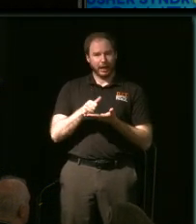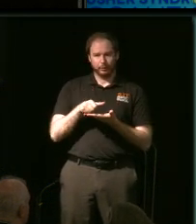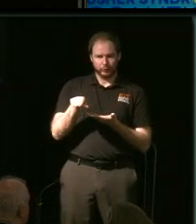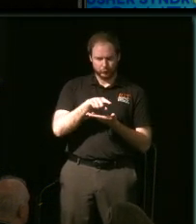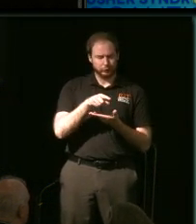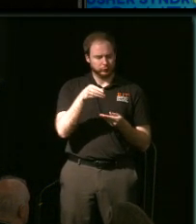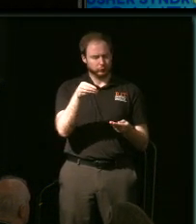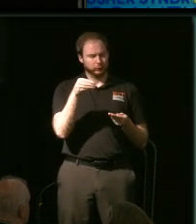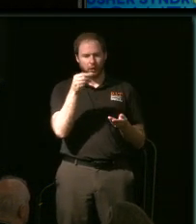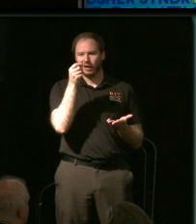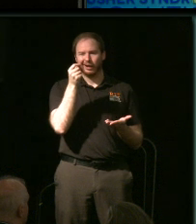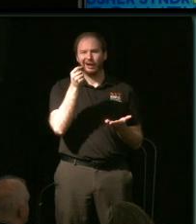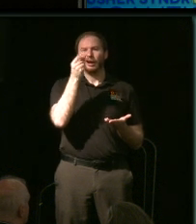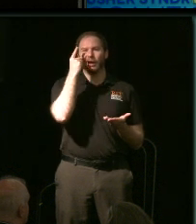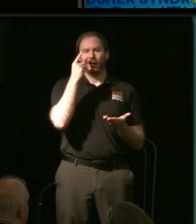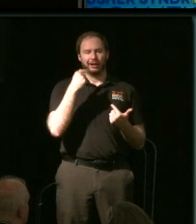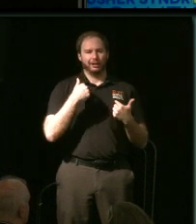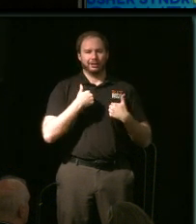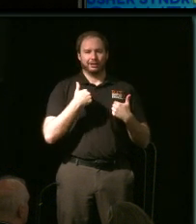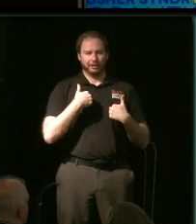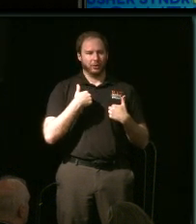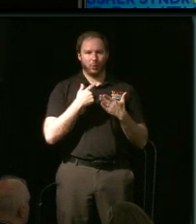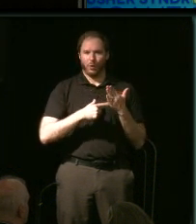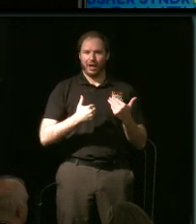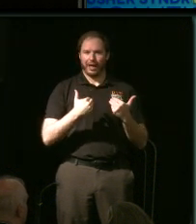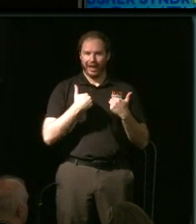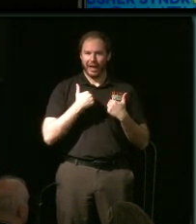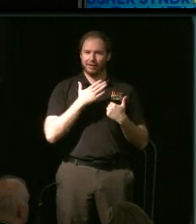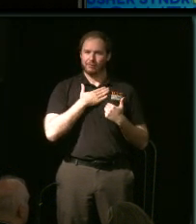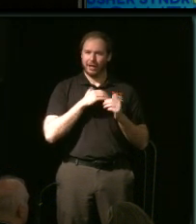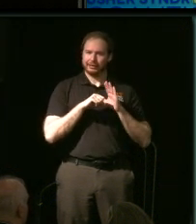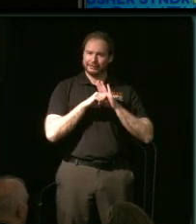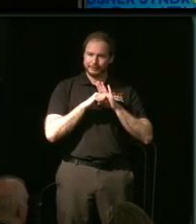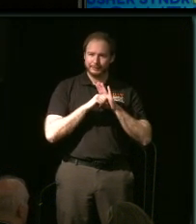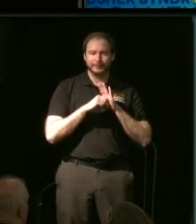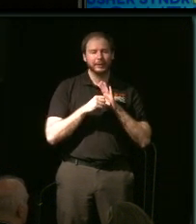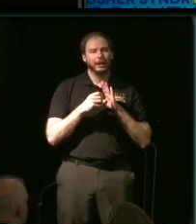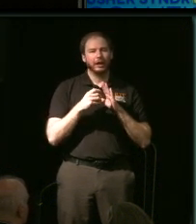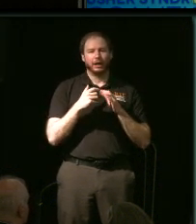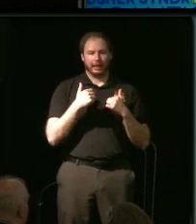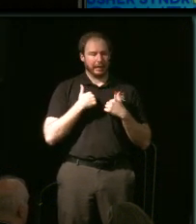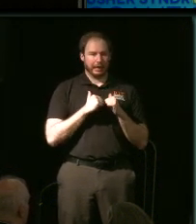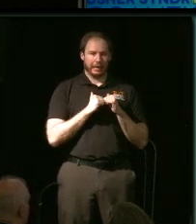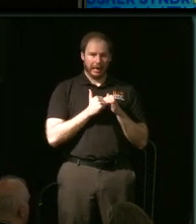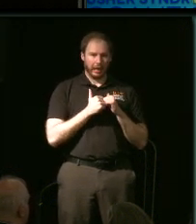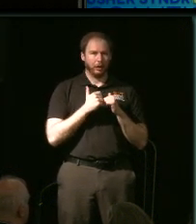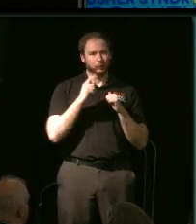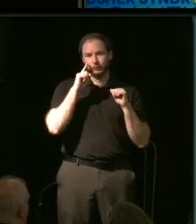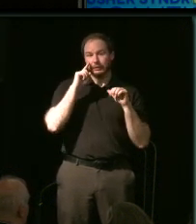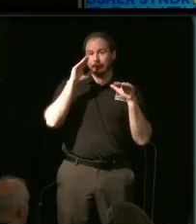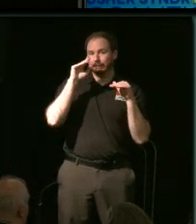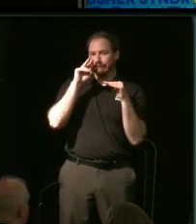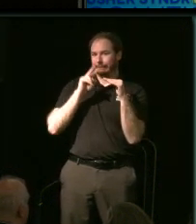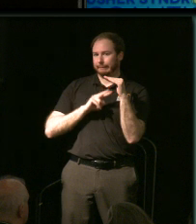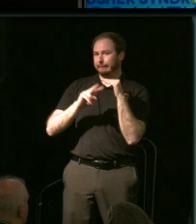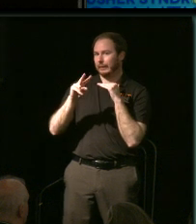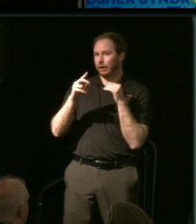better understand the symptoms that you have and what you might be able to expect in the